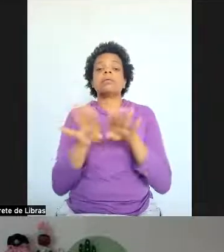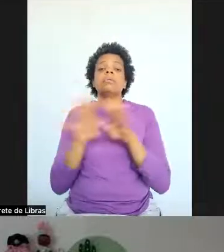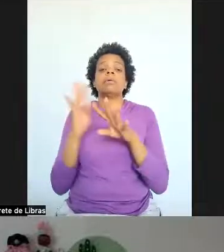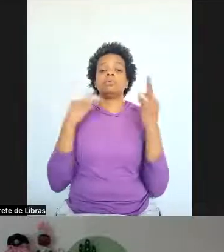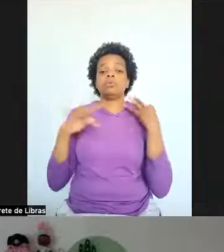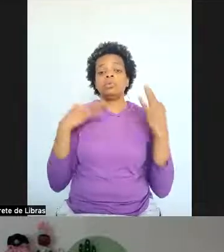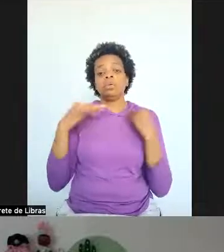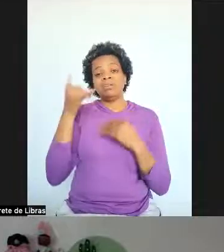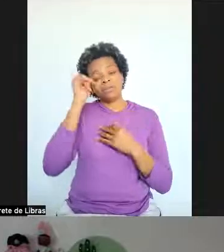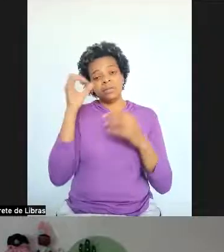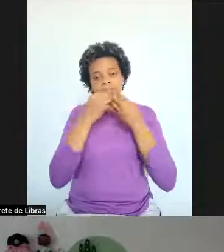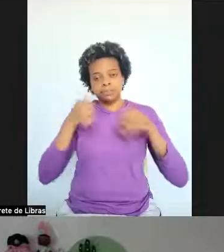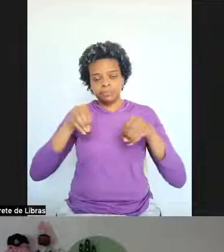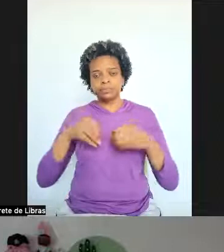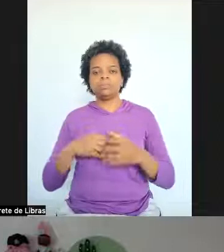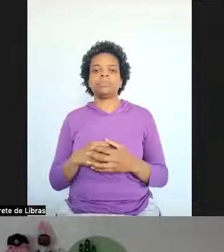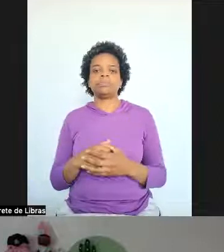fishing.